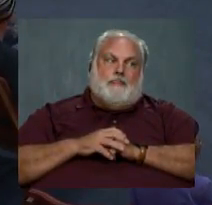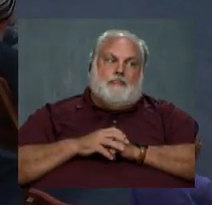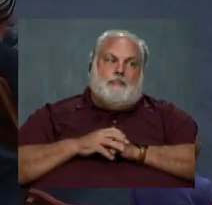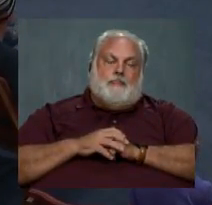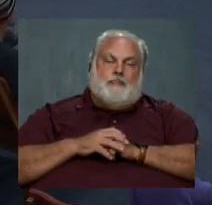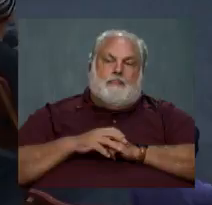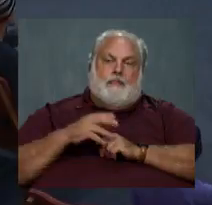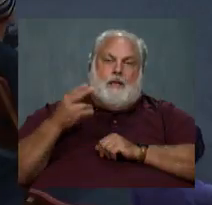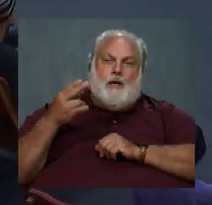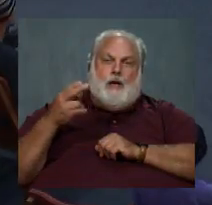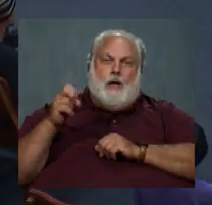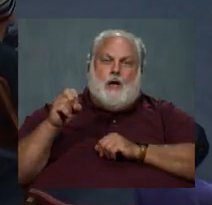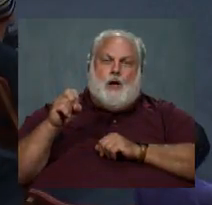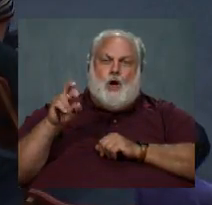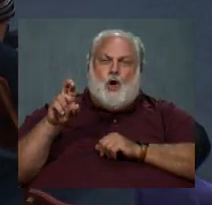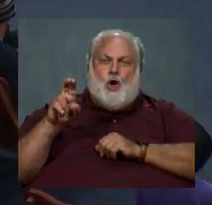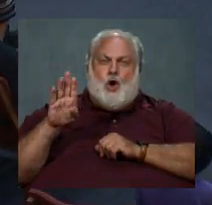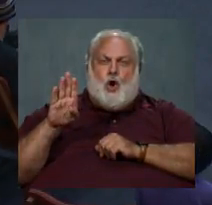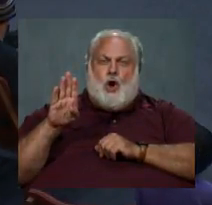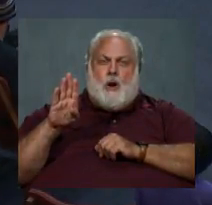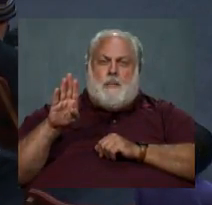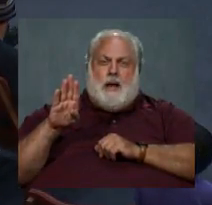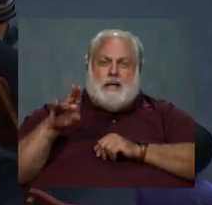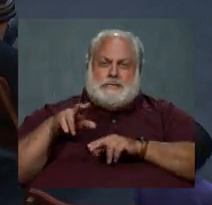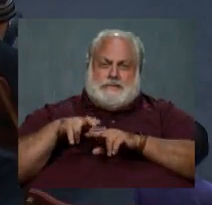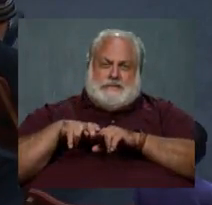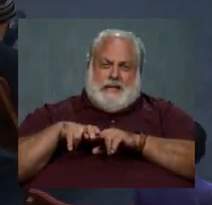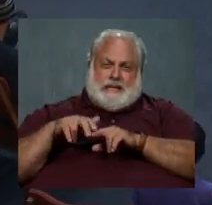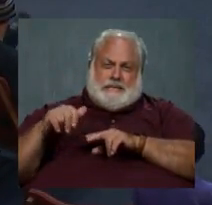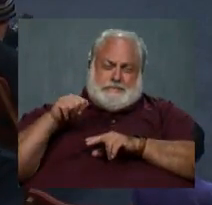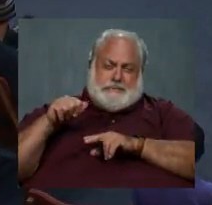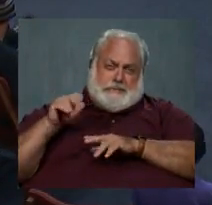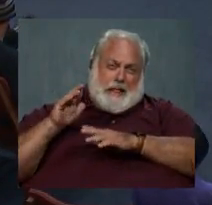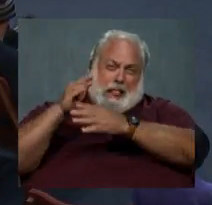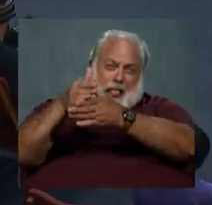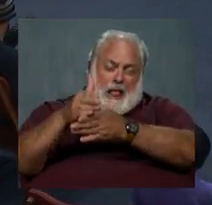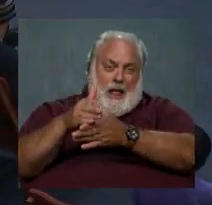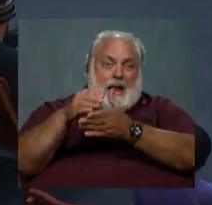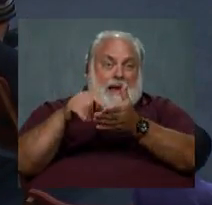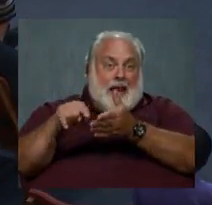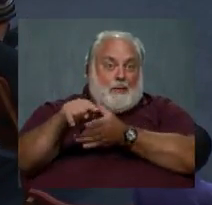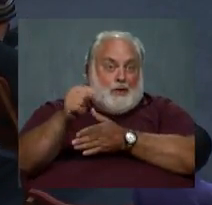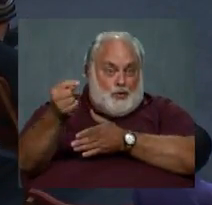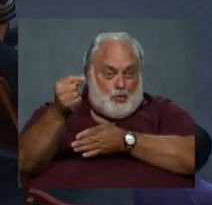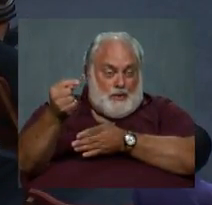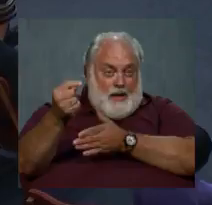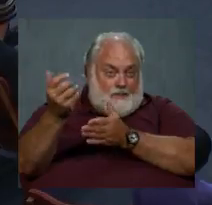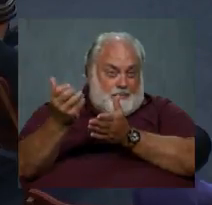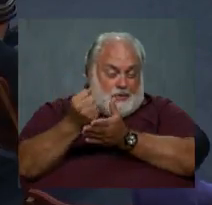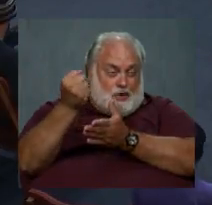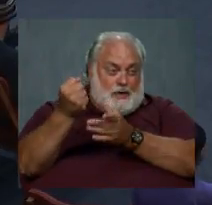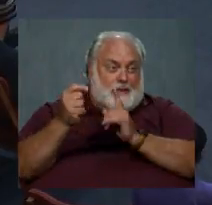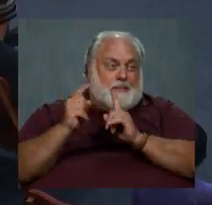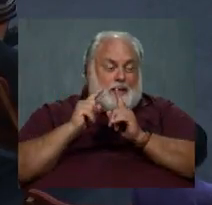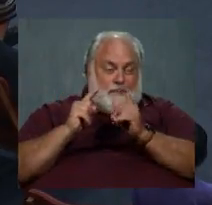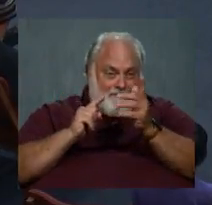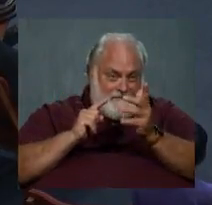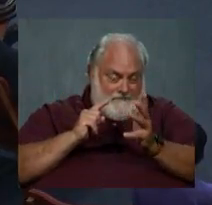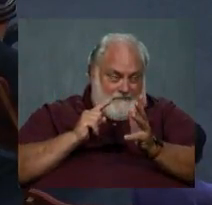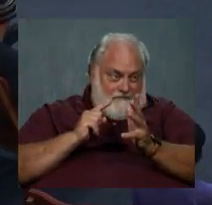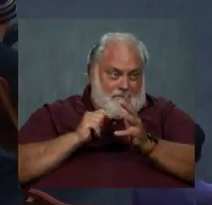Herb, I'm sorry. You'll have an opportunity next Tuesday to be able. Let me finish,